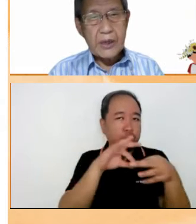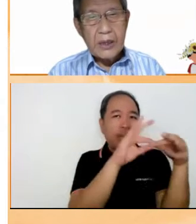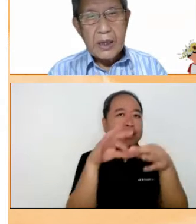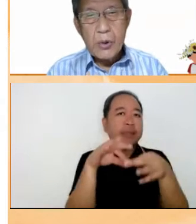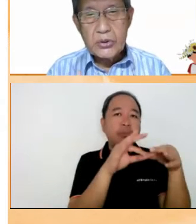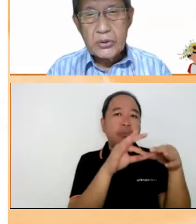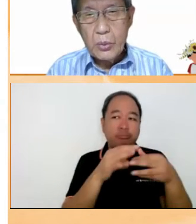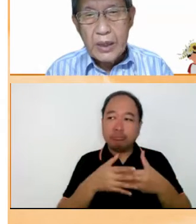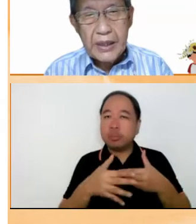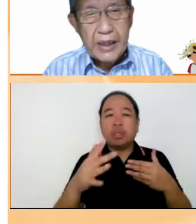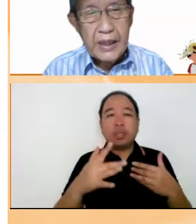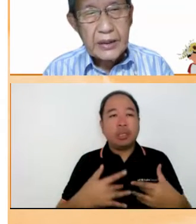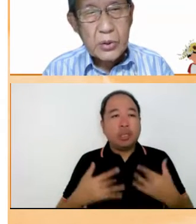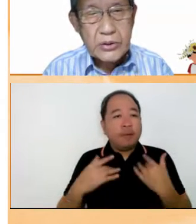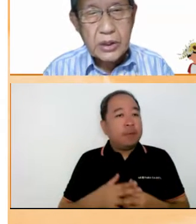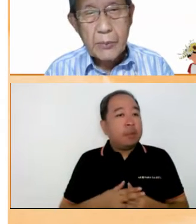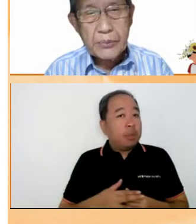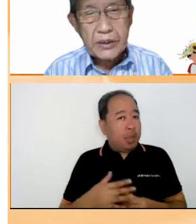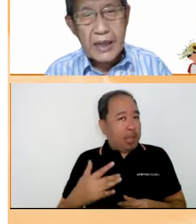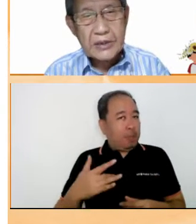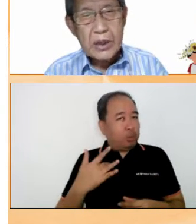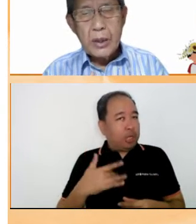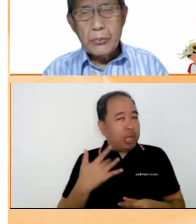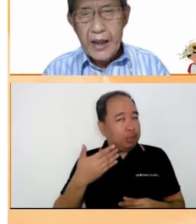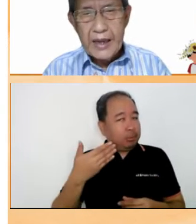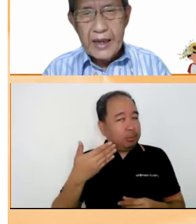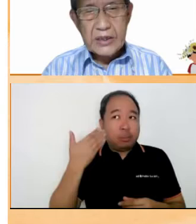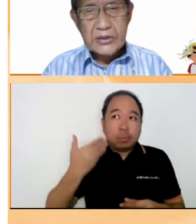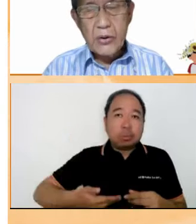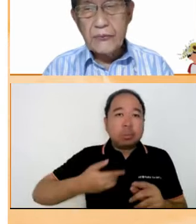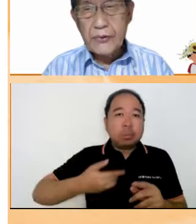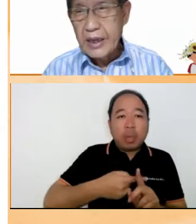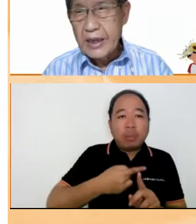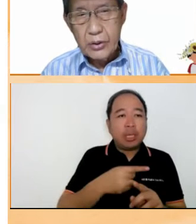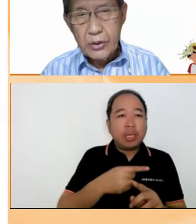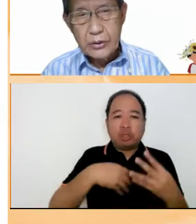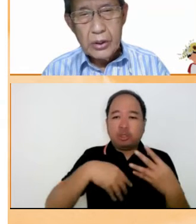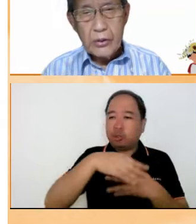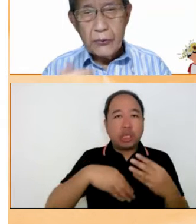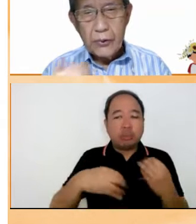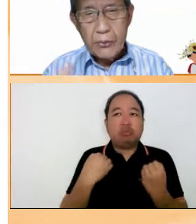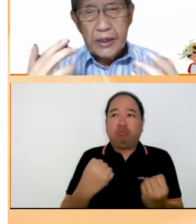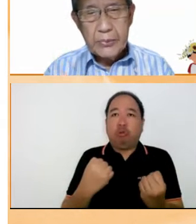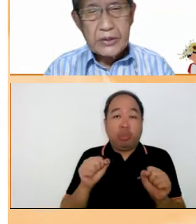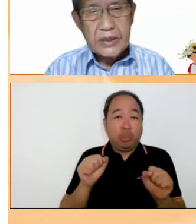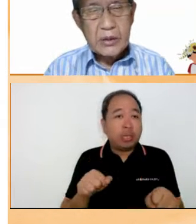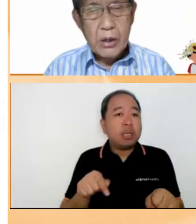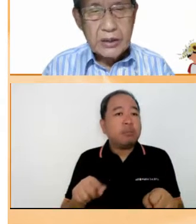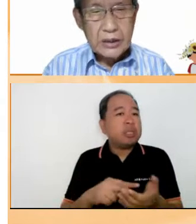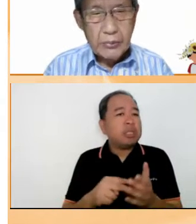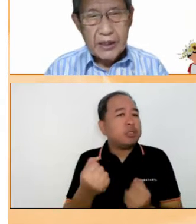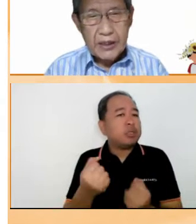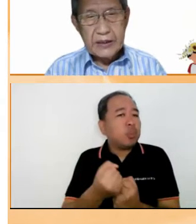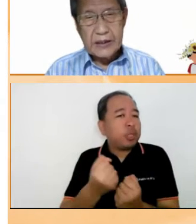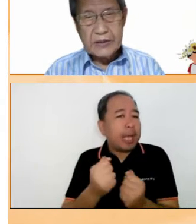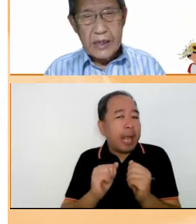life. Emotional well-being, social competence provides a strong foundation for our emerging